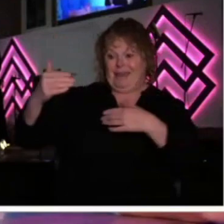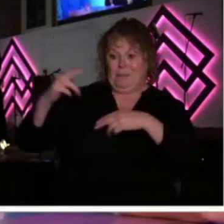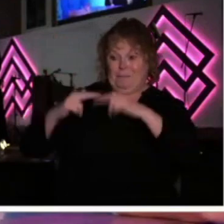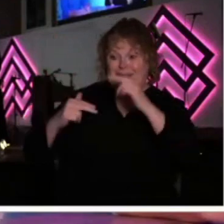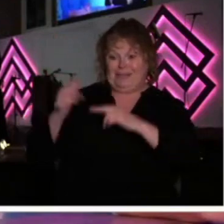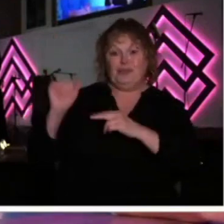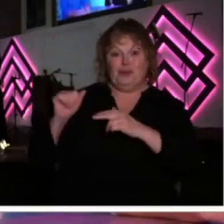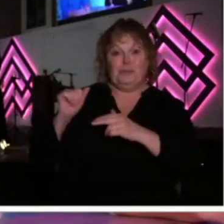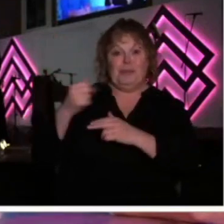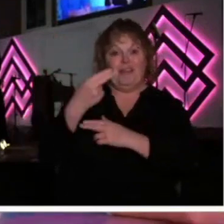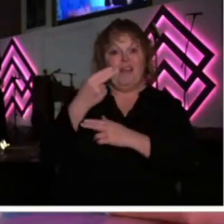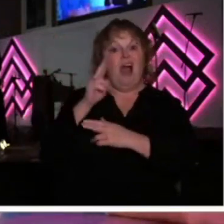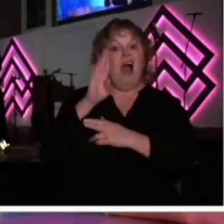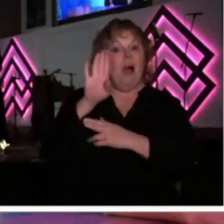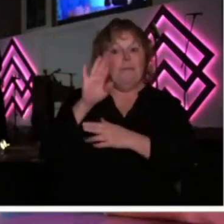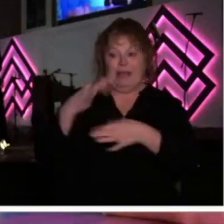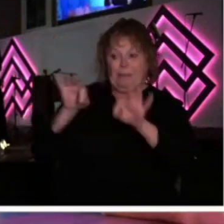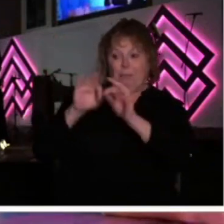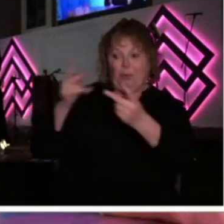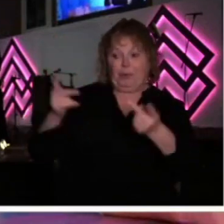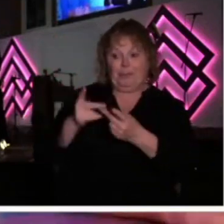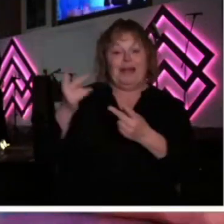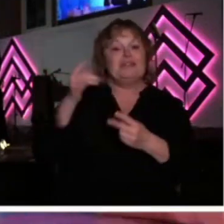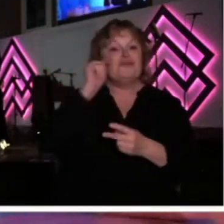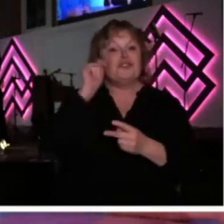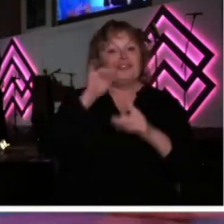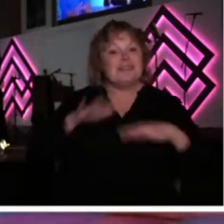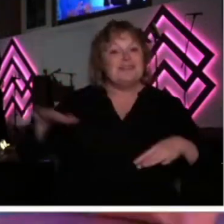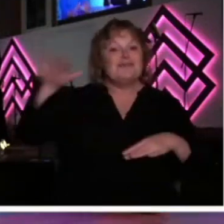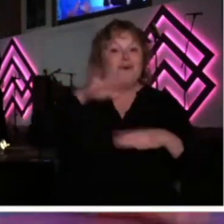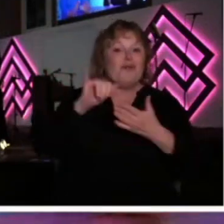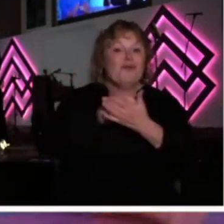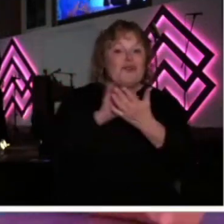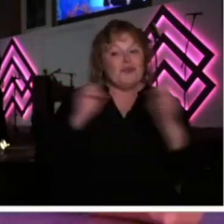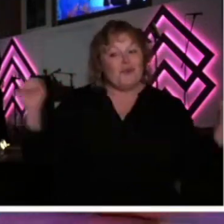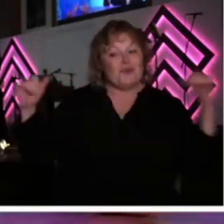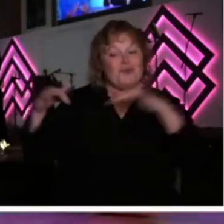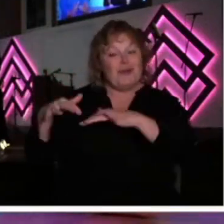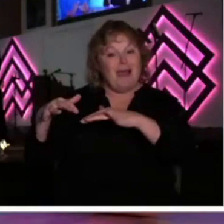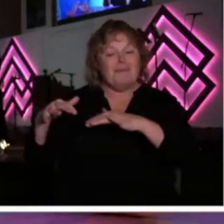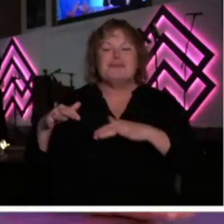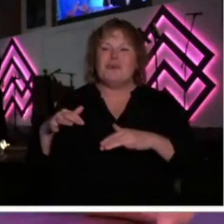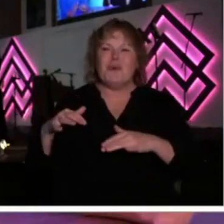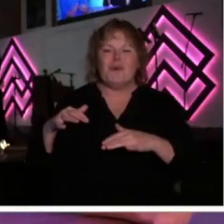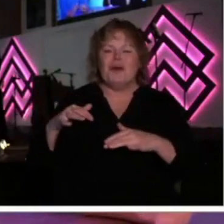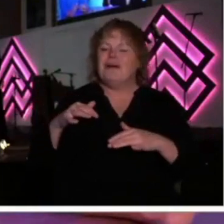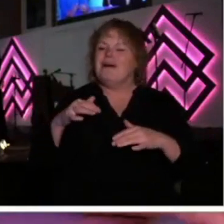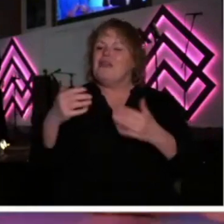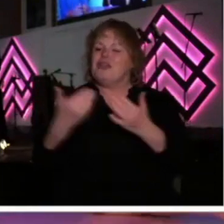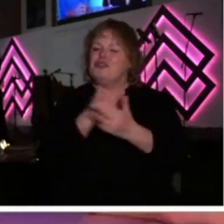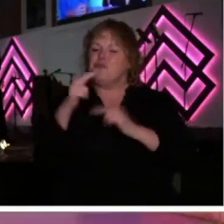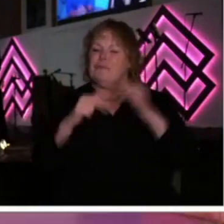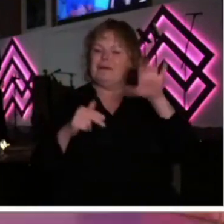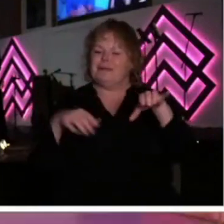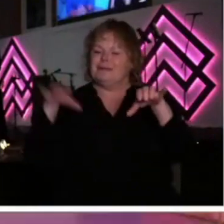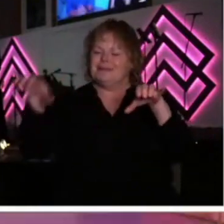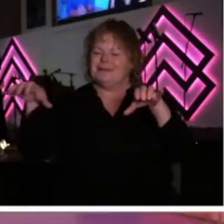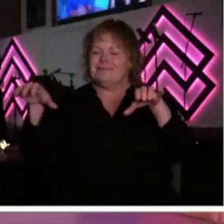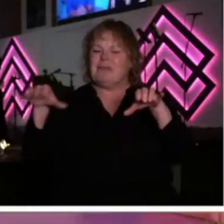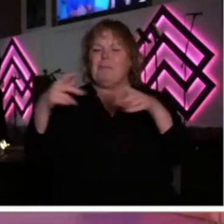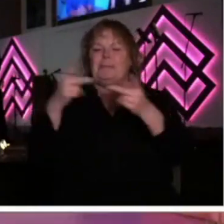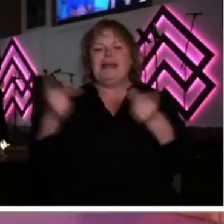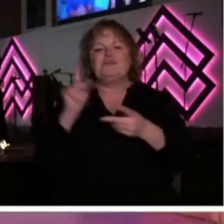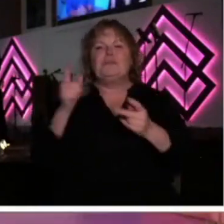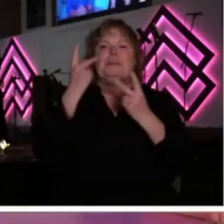New York. So I'm very excited about that, mostly the spreading of the gospel and the proximity and visibility so close to the city. I didn't grow